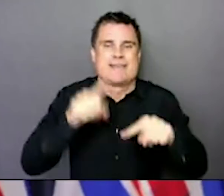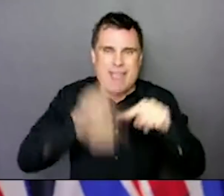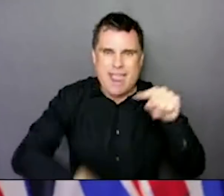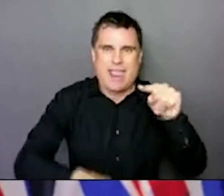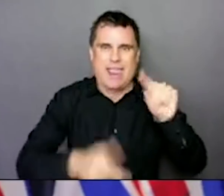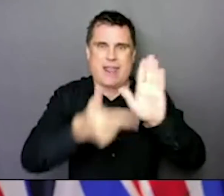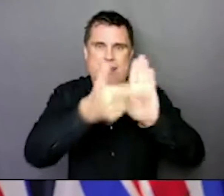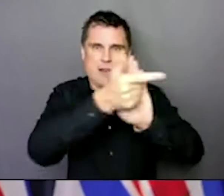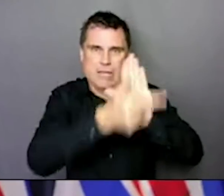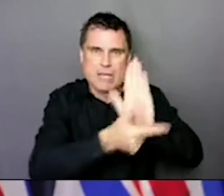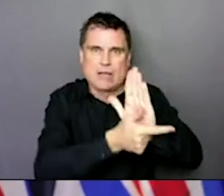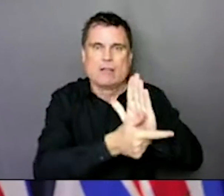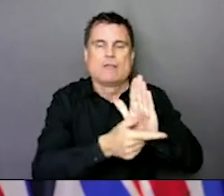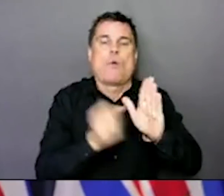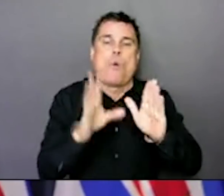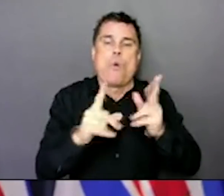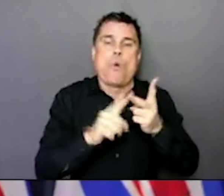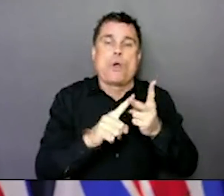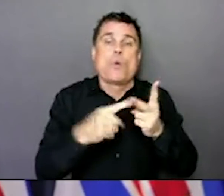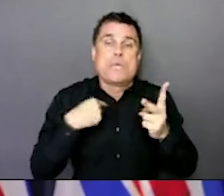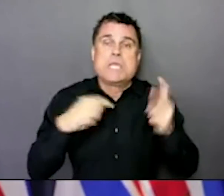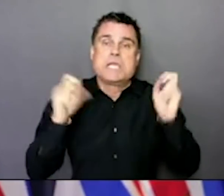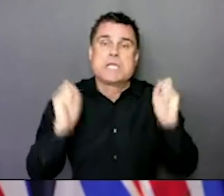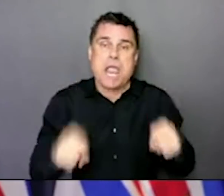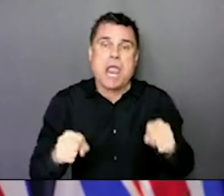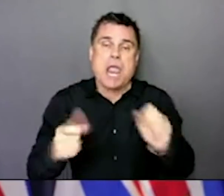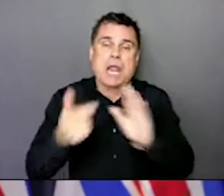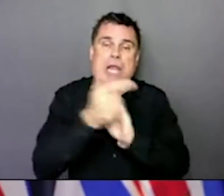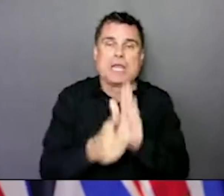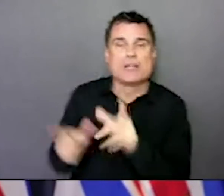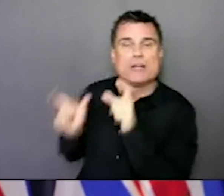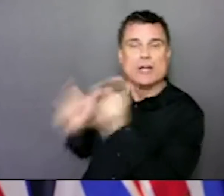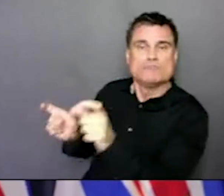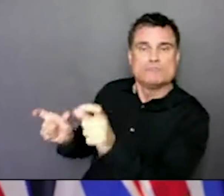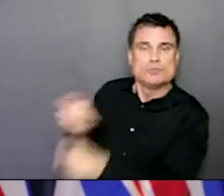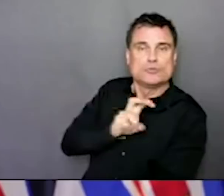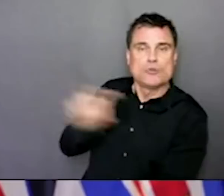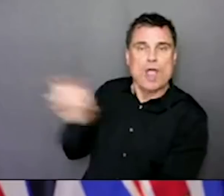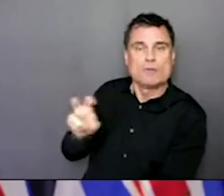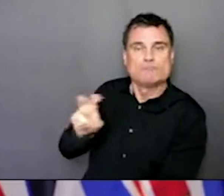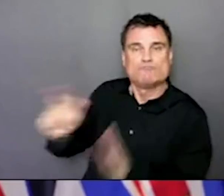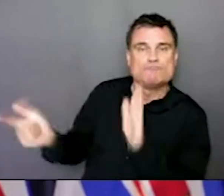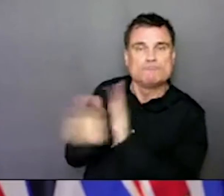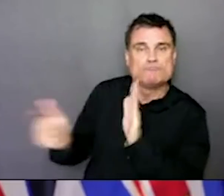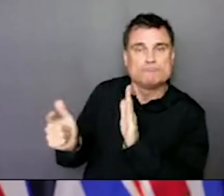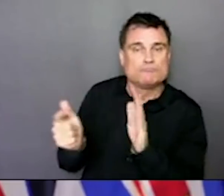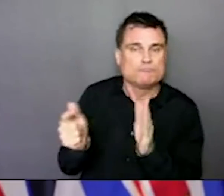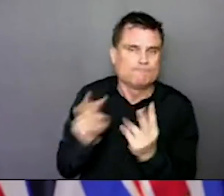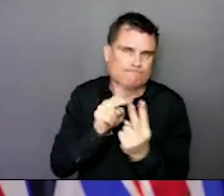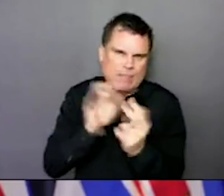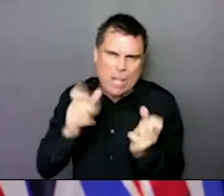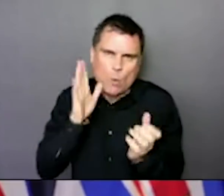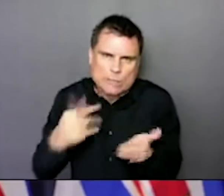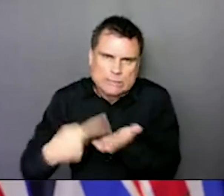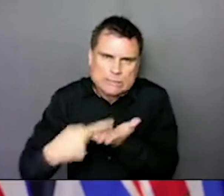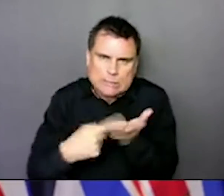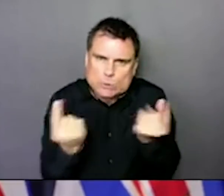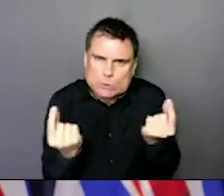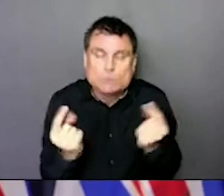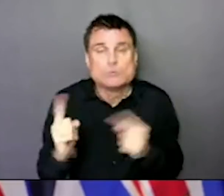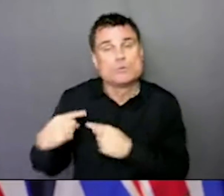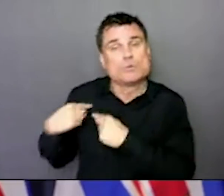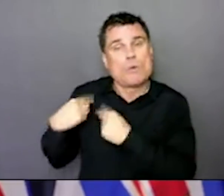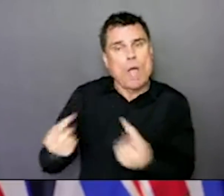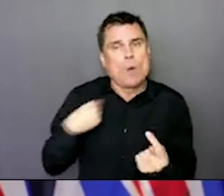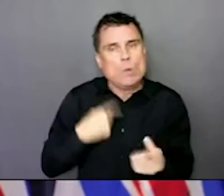way to do it, and we're going to work with other provinces to achieve it. But people have been talking about it for months and months, as you know, and I think it's time we